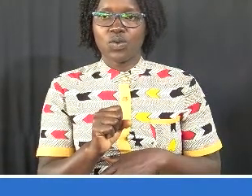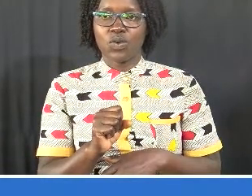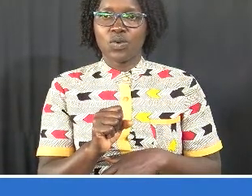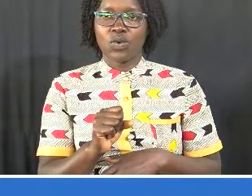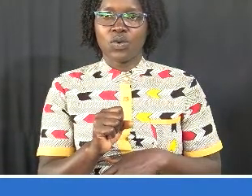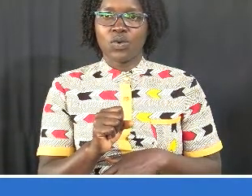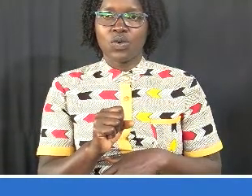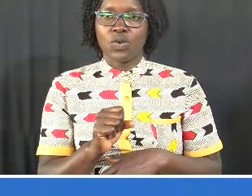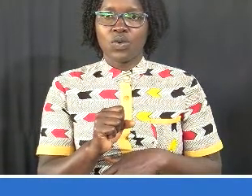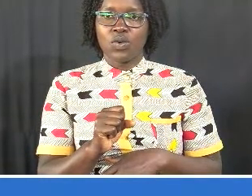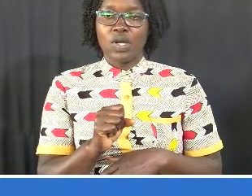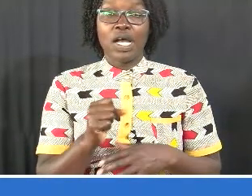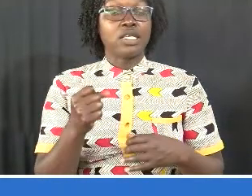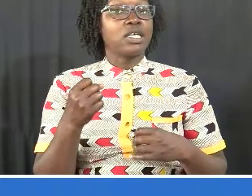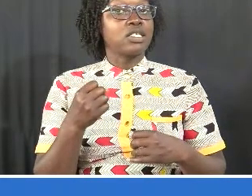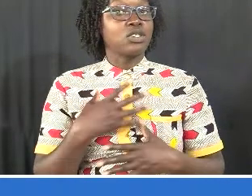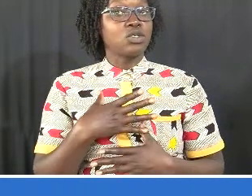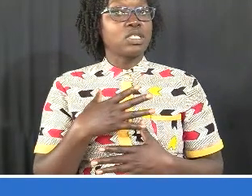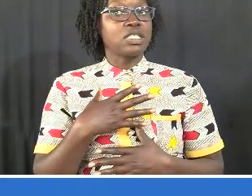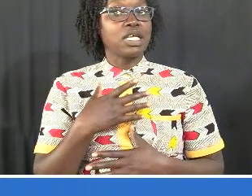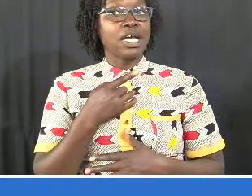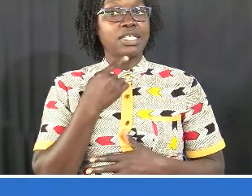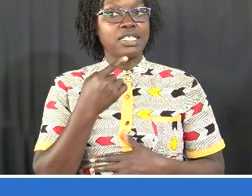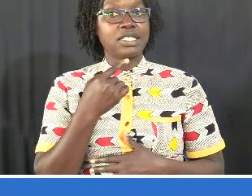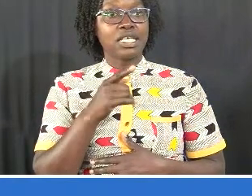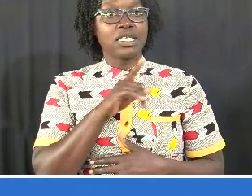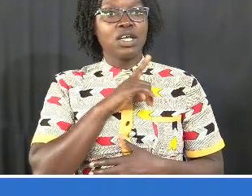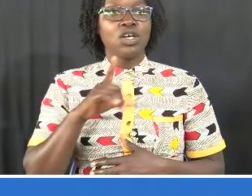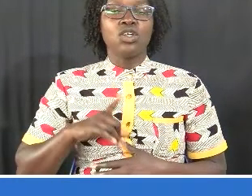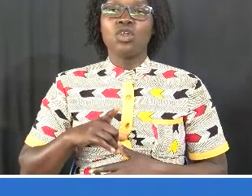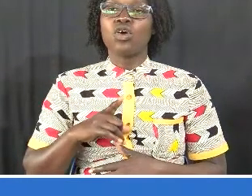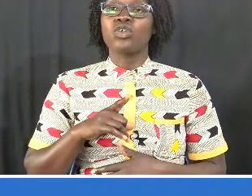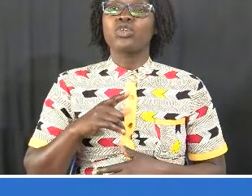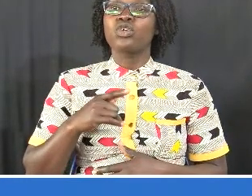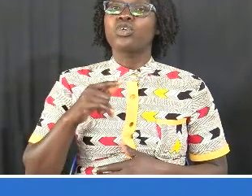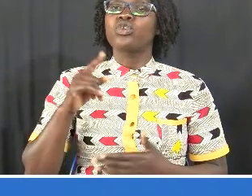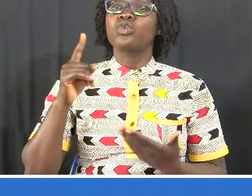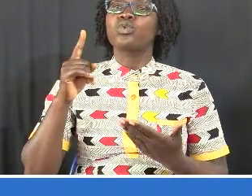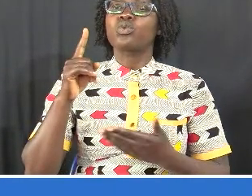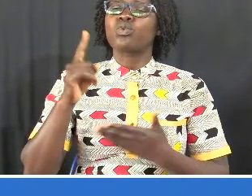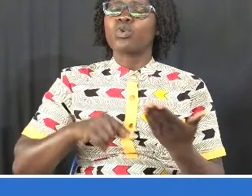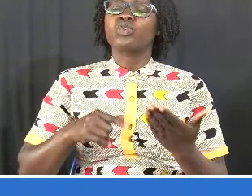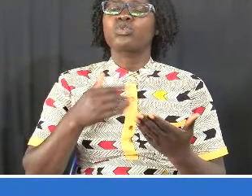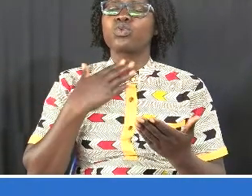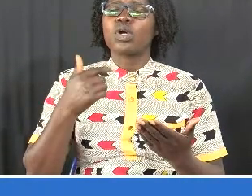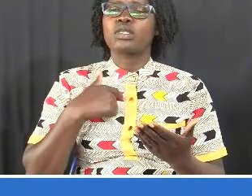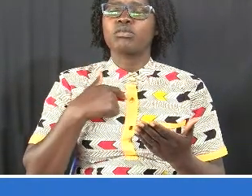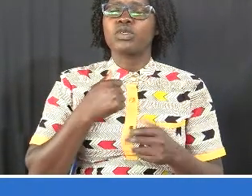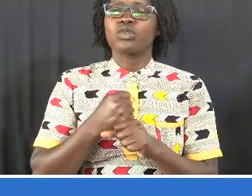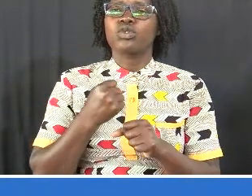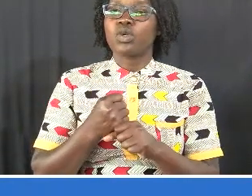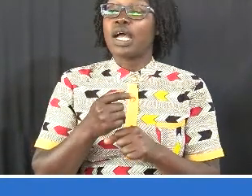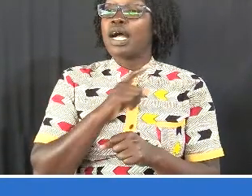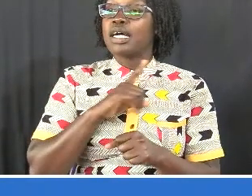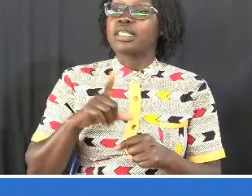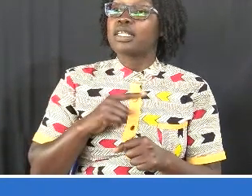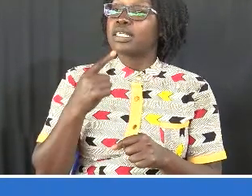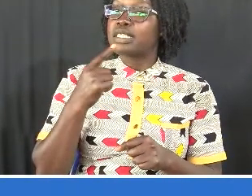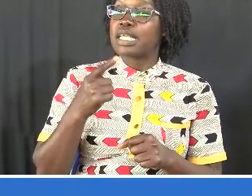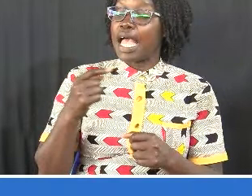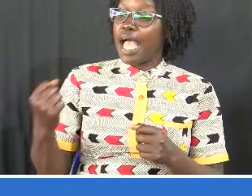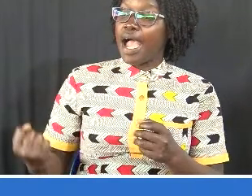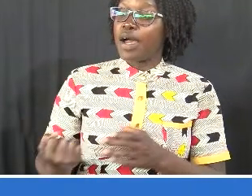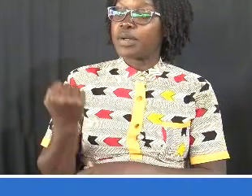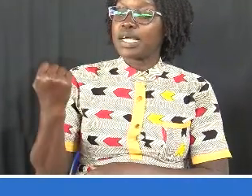and astonished, said, Lord, what do you want me to do? And the Lord said to him,